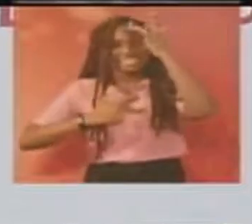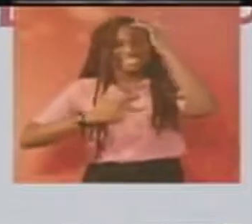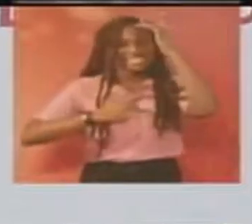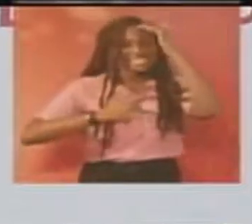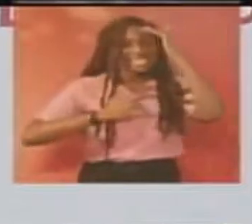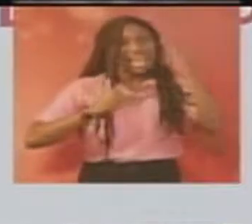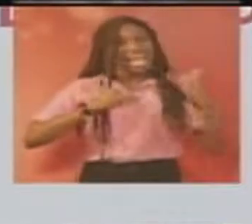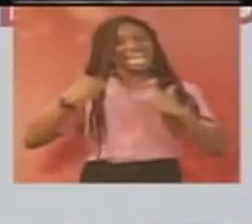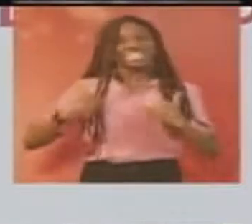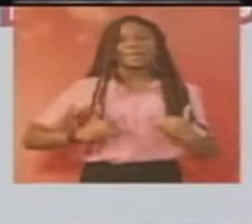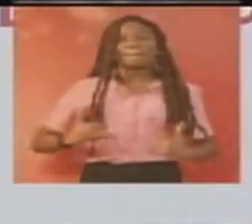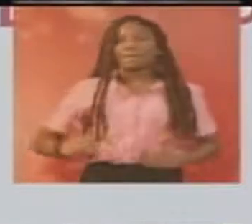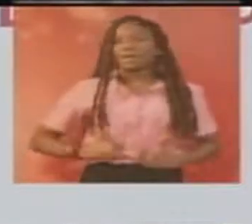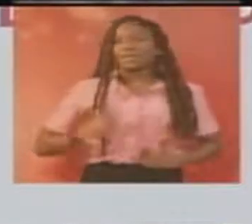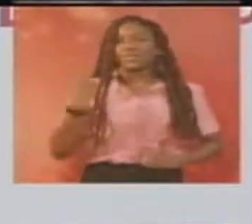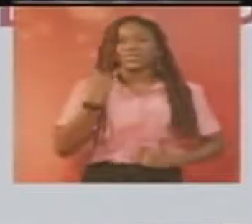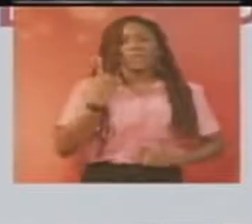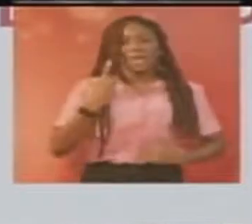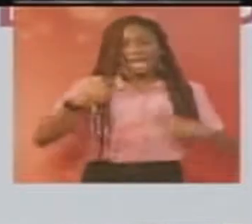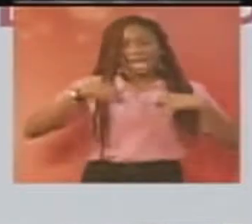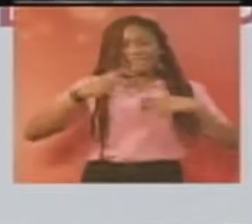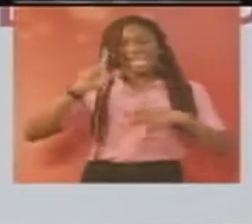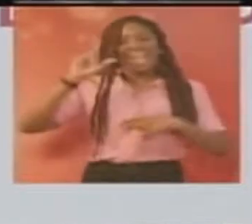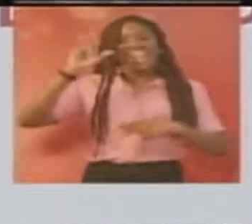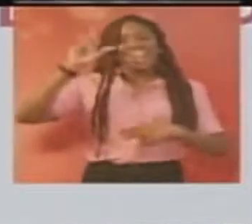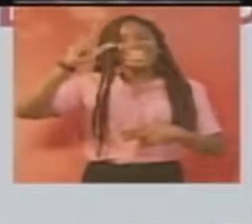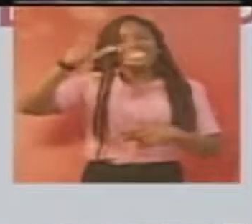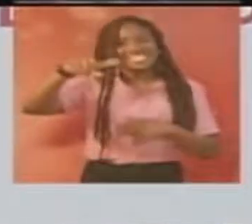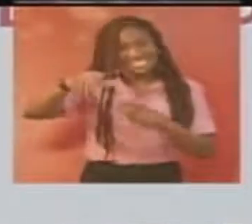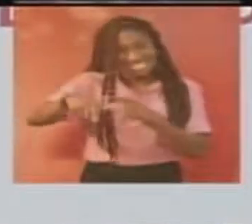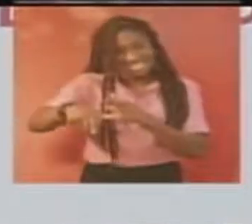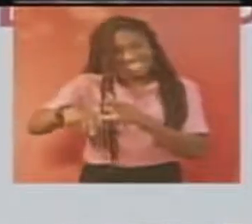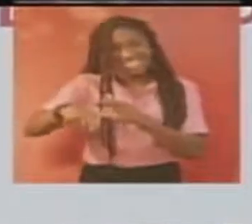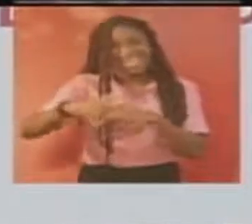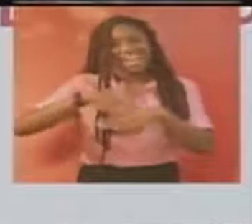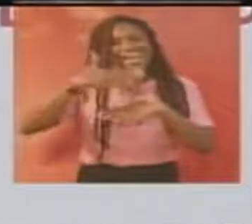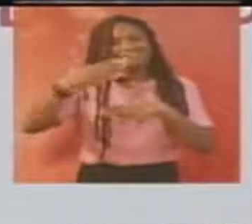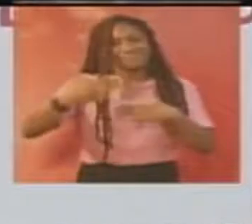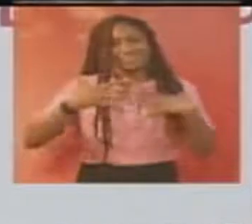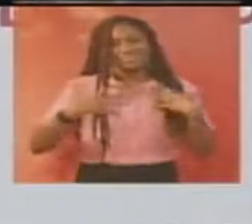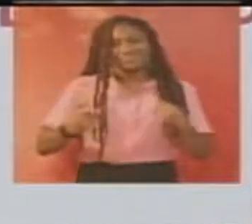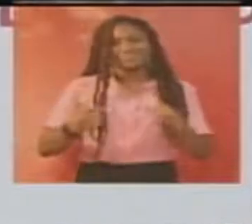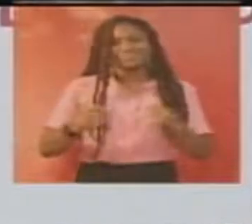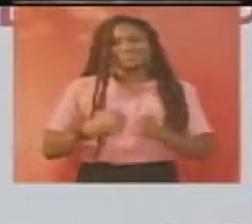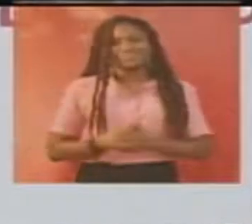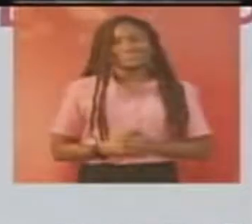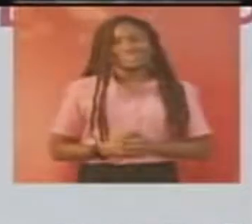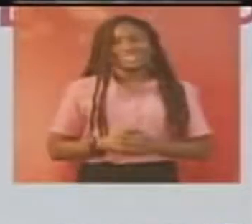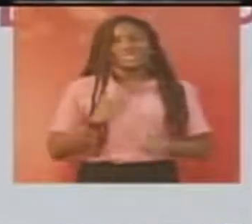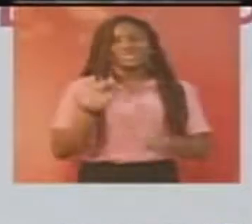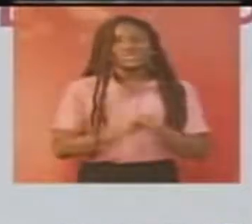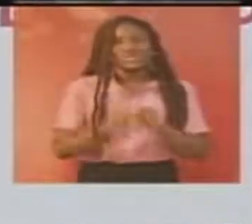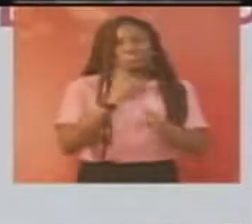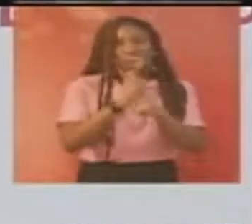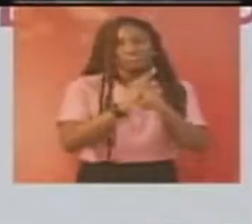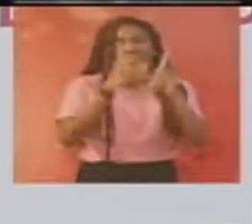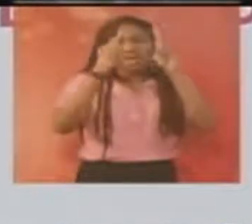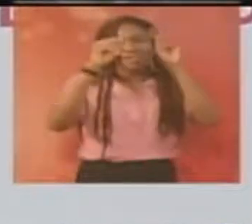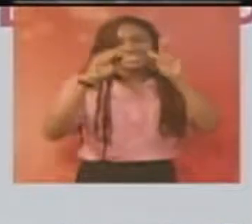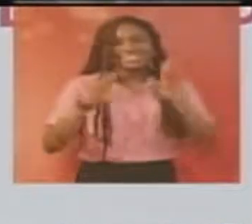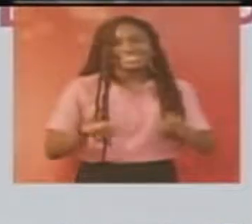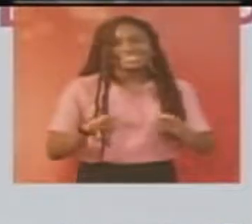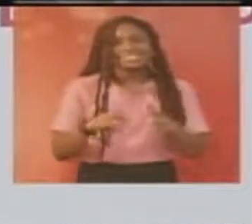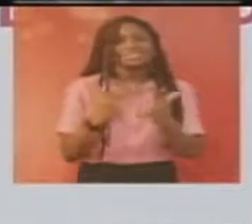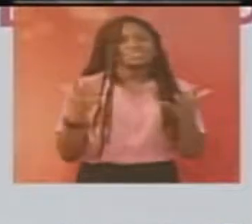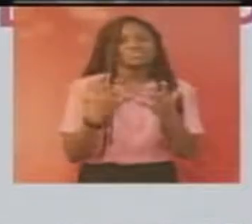actually only show up later on in your disease process and therefore aren't the appropriate test for the strategy currently